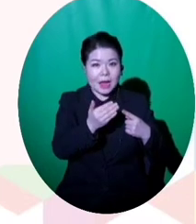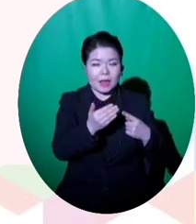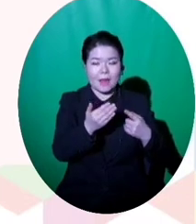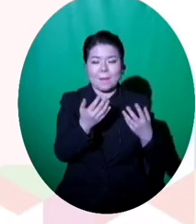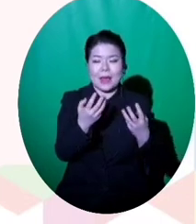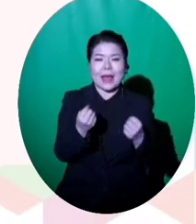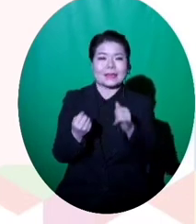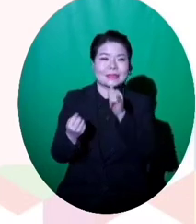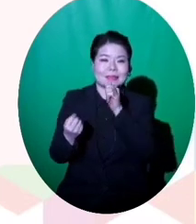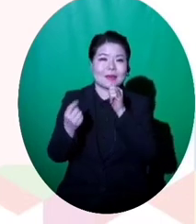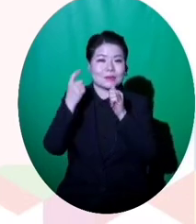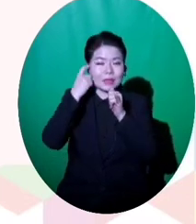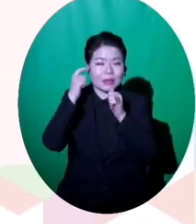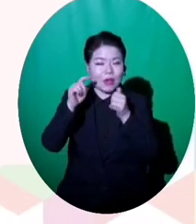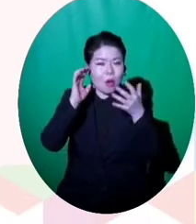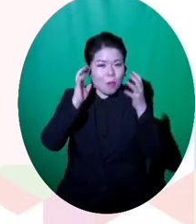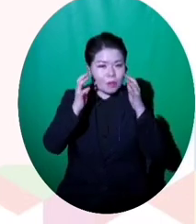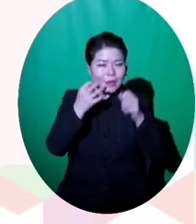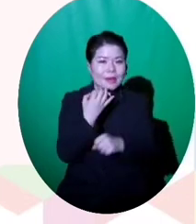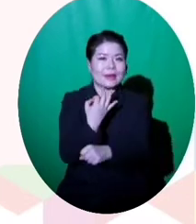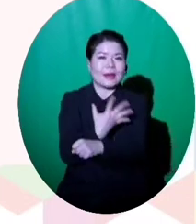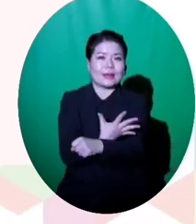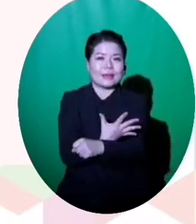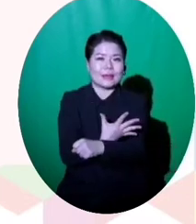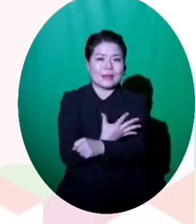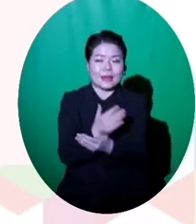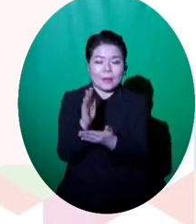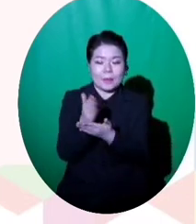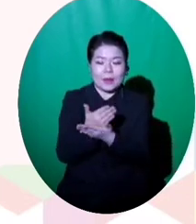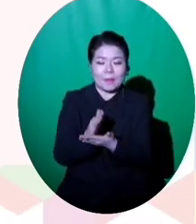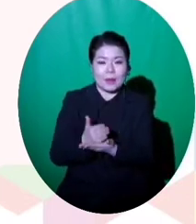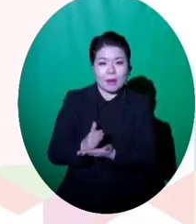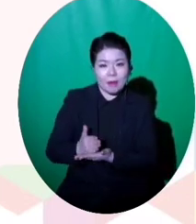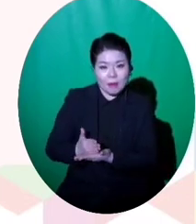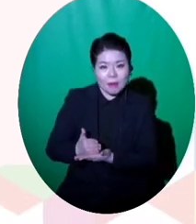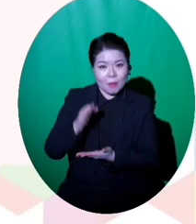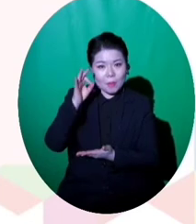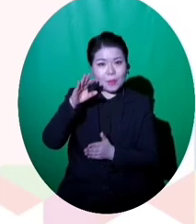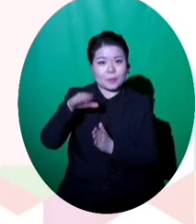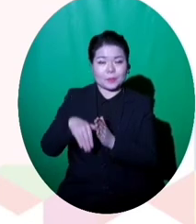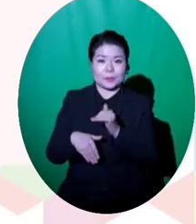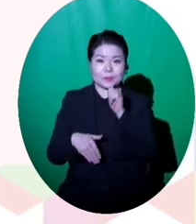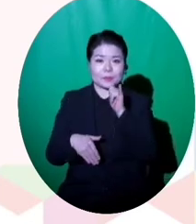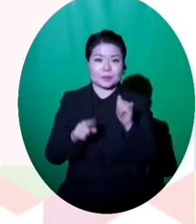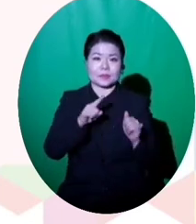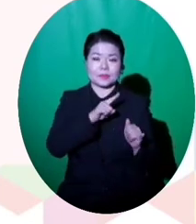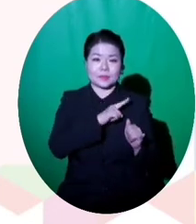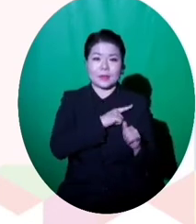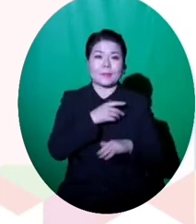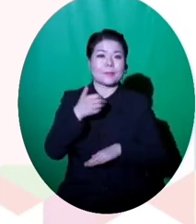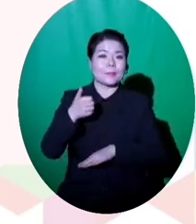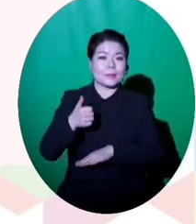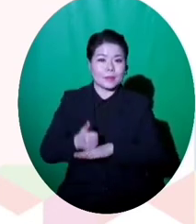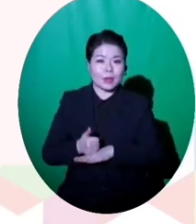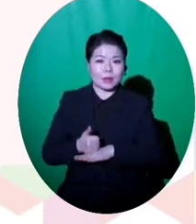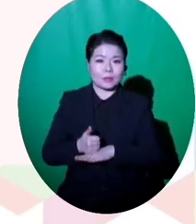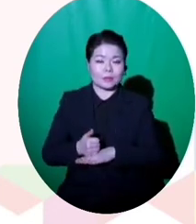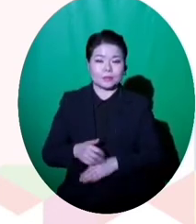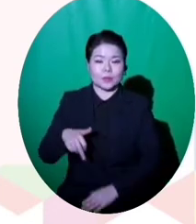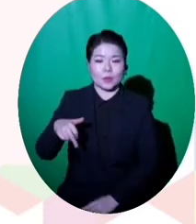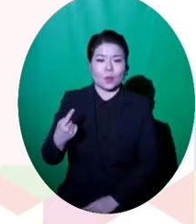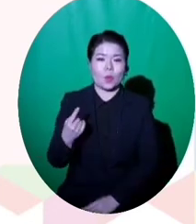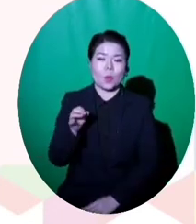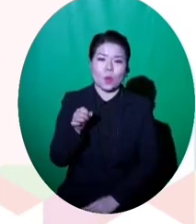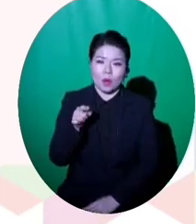thing layer. And at the very end, there's a nothing layer. So it's this existential question about being and not